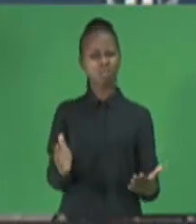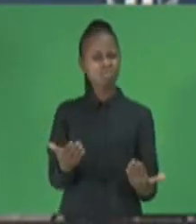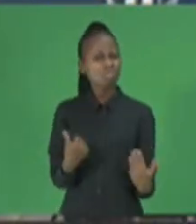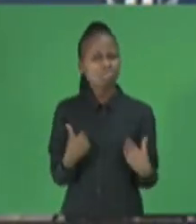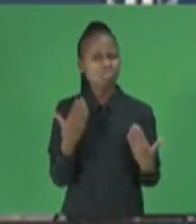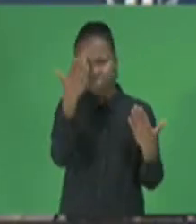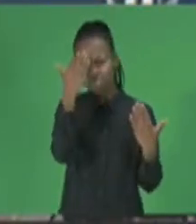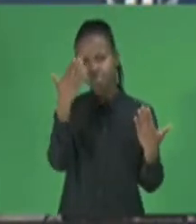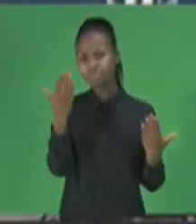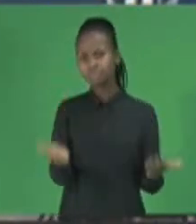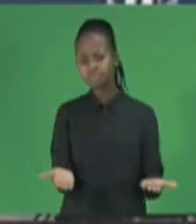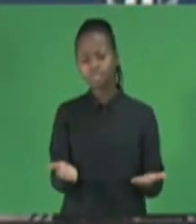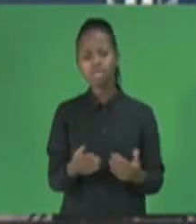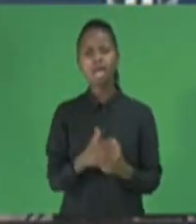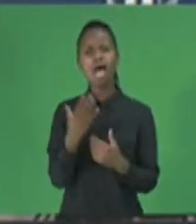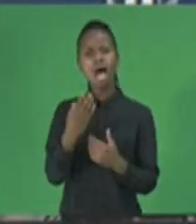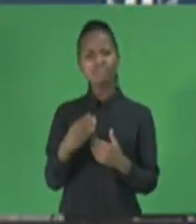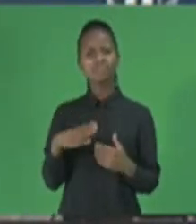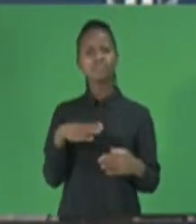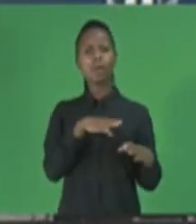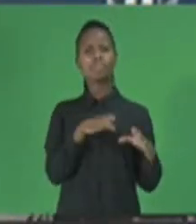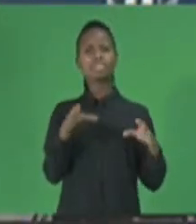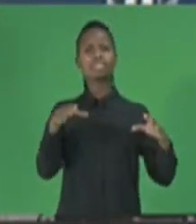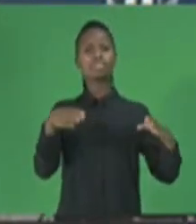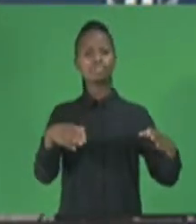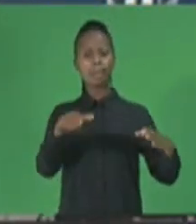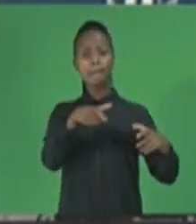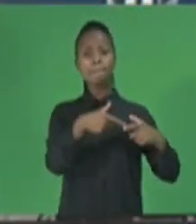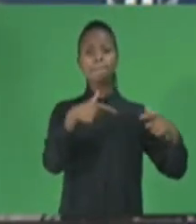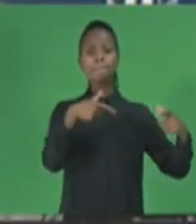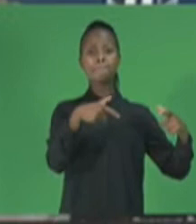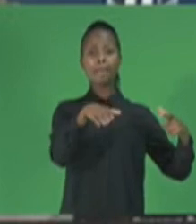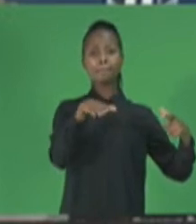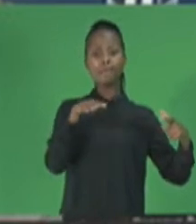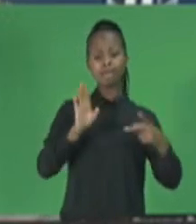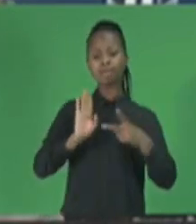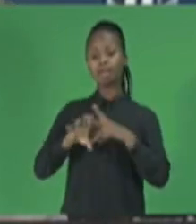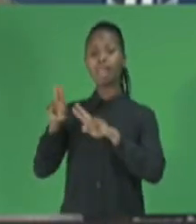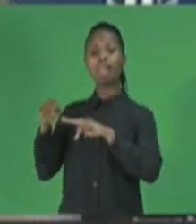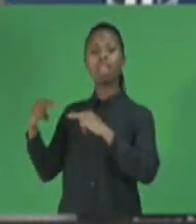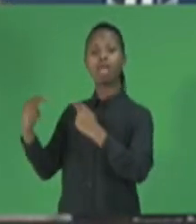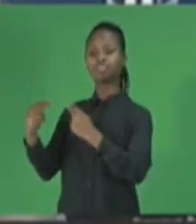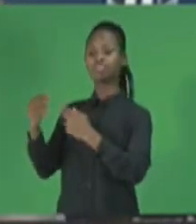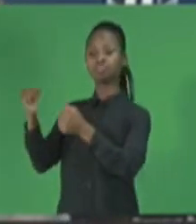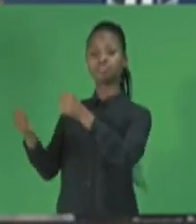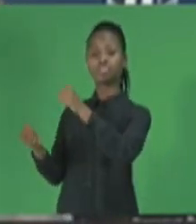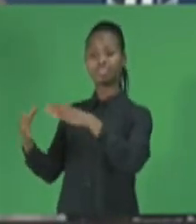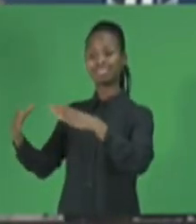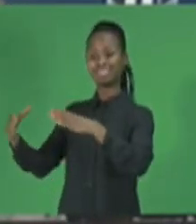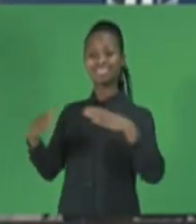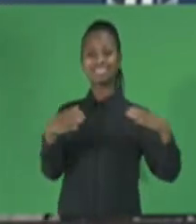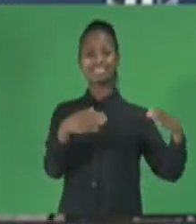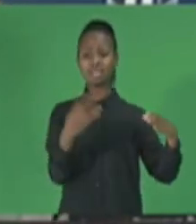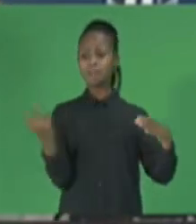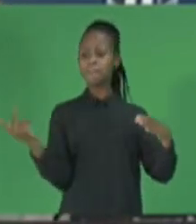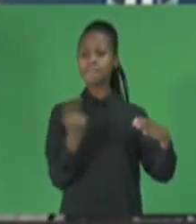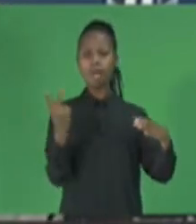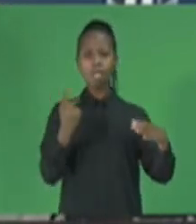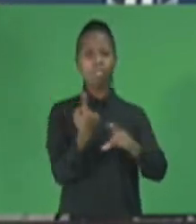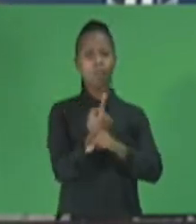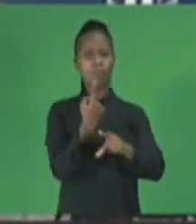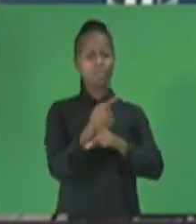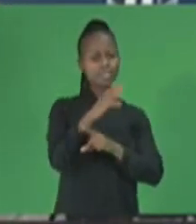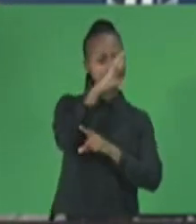got standing committees between the Reserve Bank and the National Treasury that are looking at coordination of fiscal